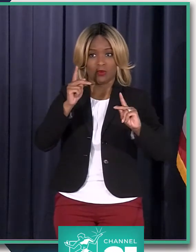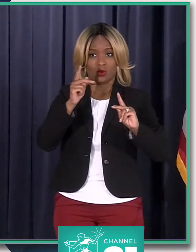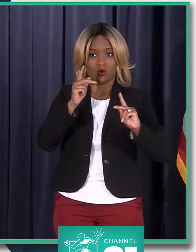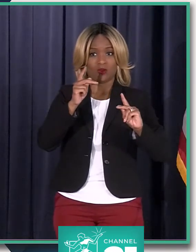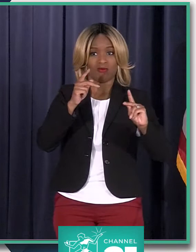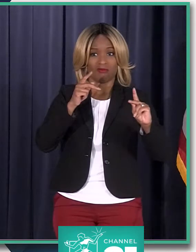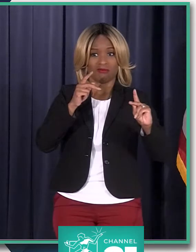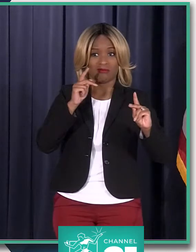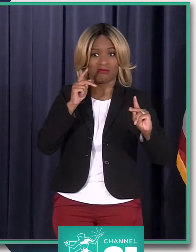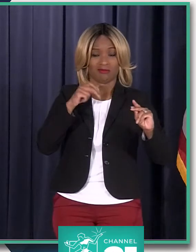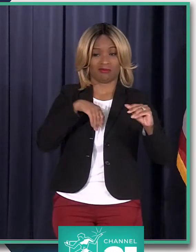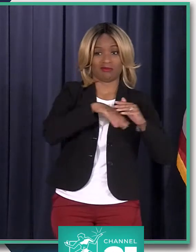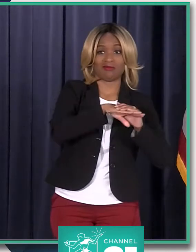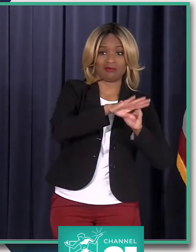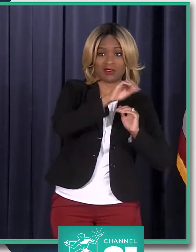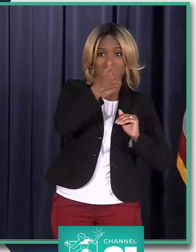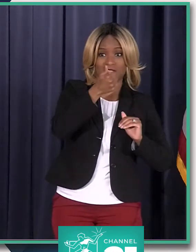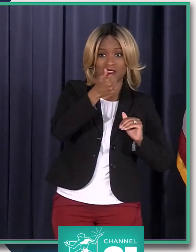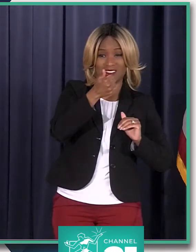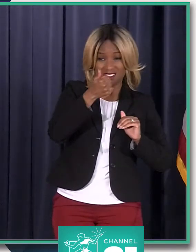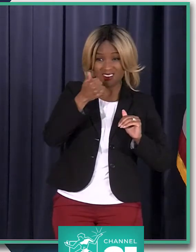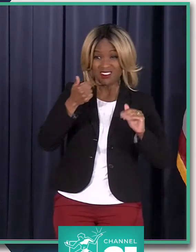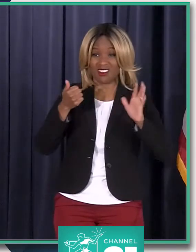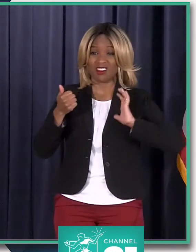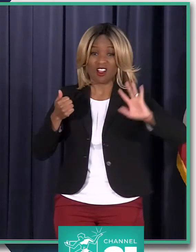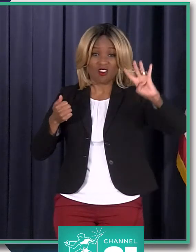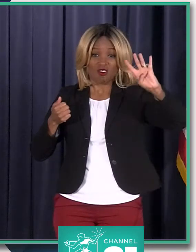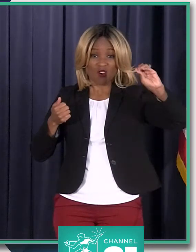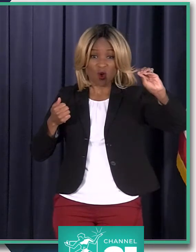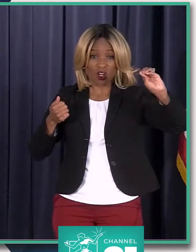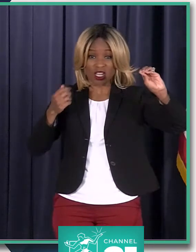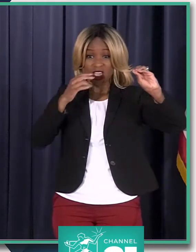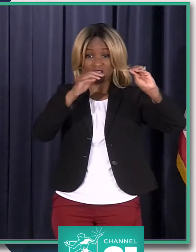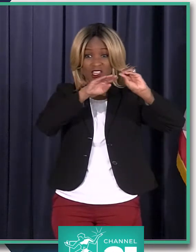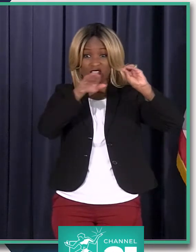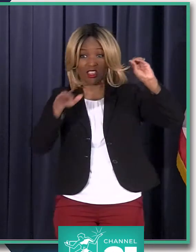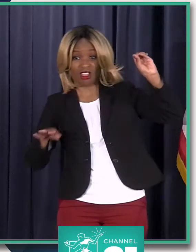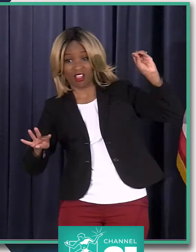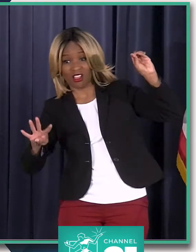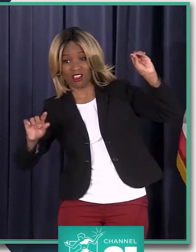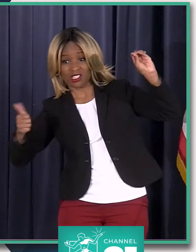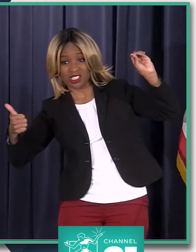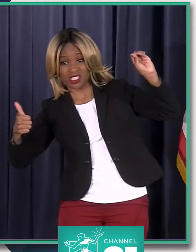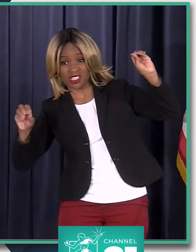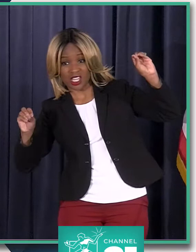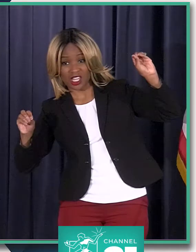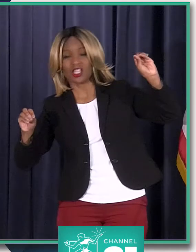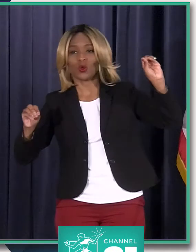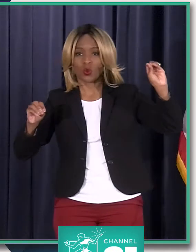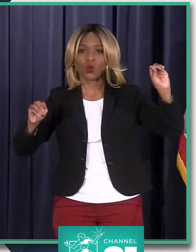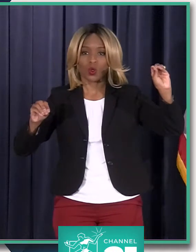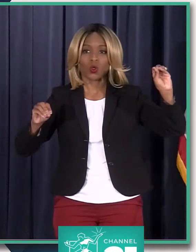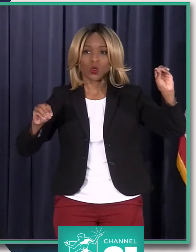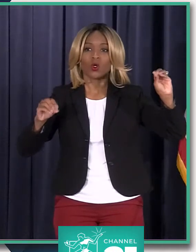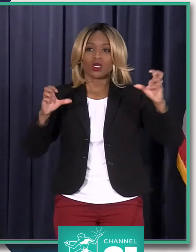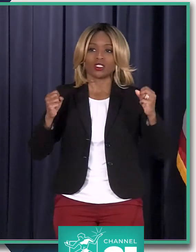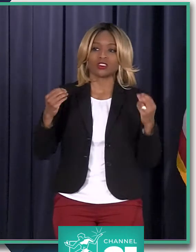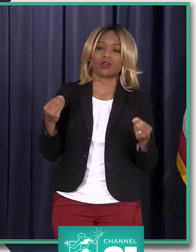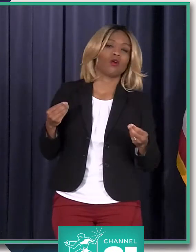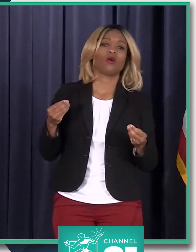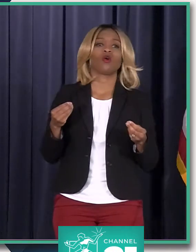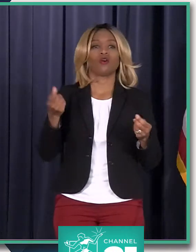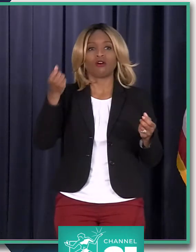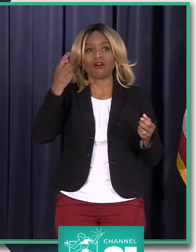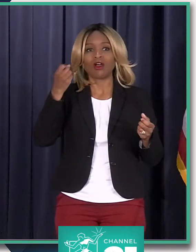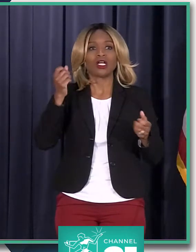So you could imagine the challenge there, hence why there were some overcrowding issues, with people not